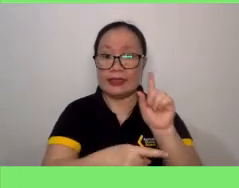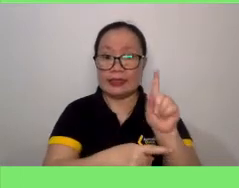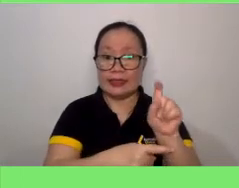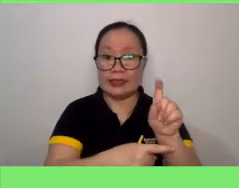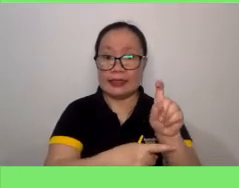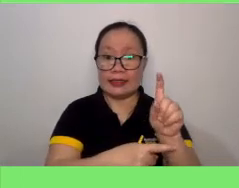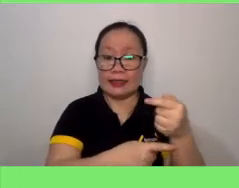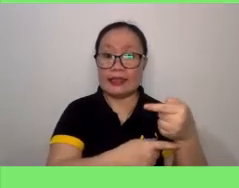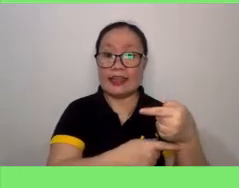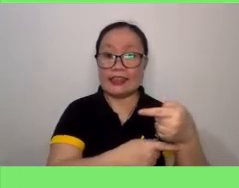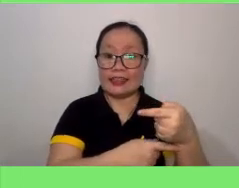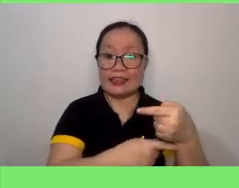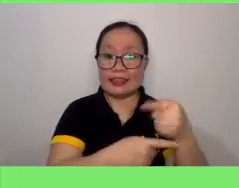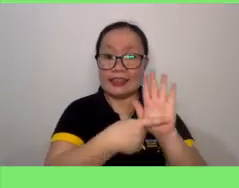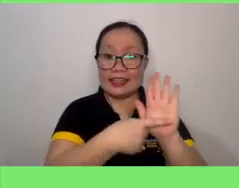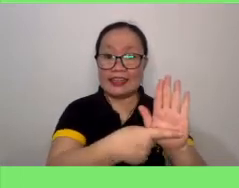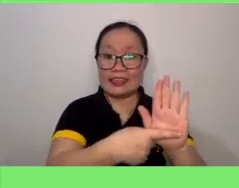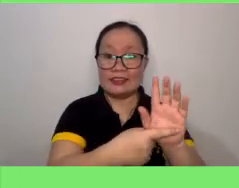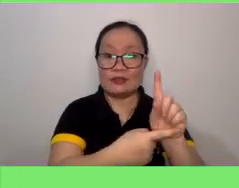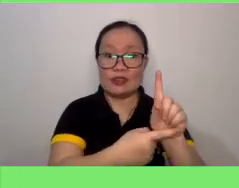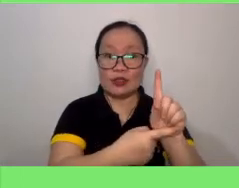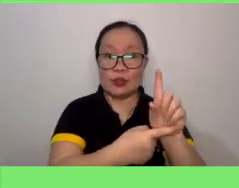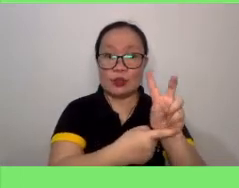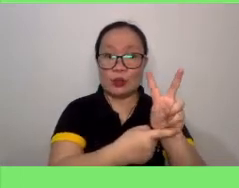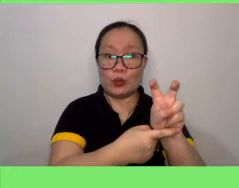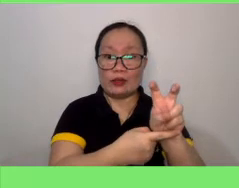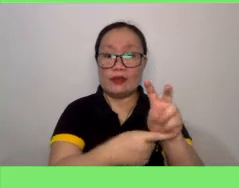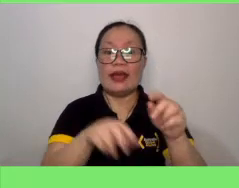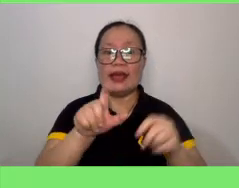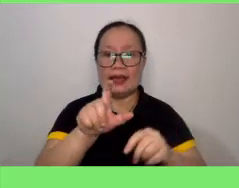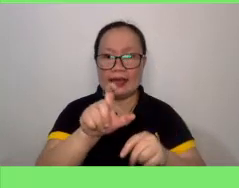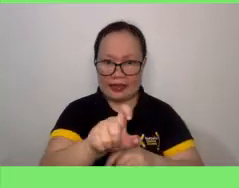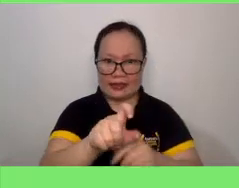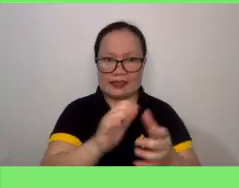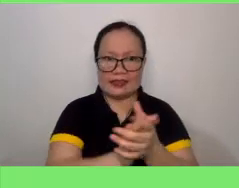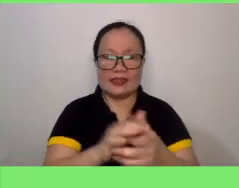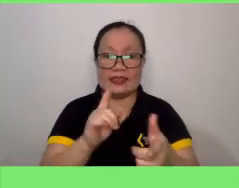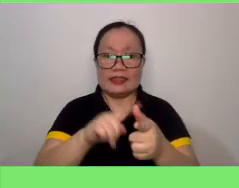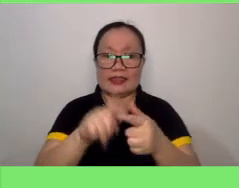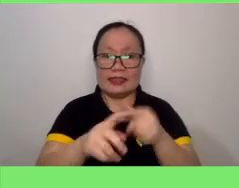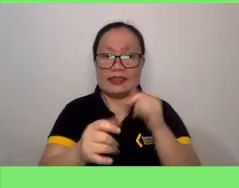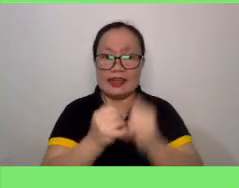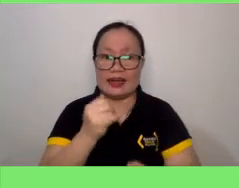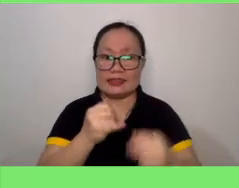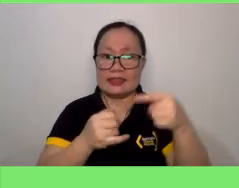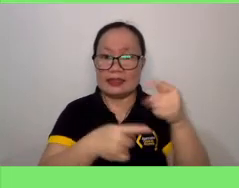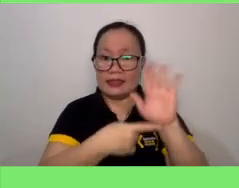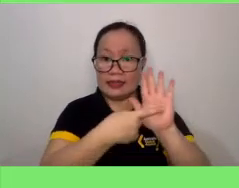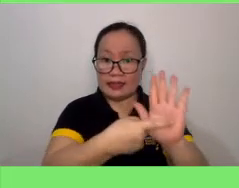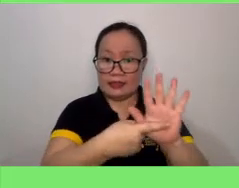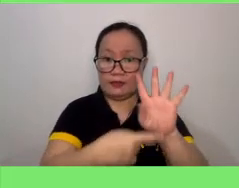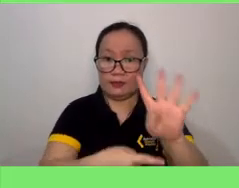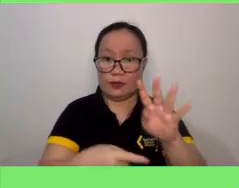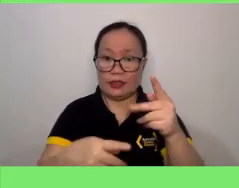12. And then, may isang variable tayo. So, negative 12x. And then, negative 4 times 5, that